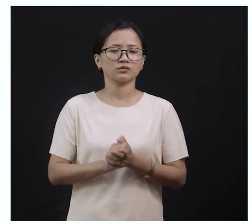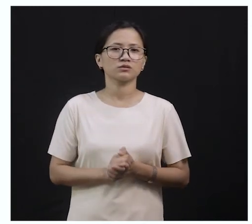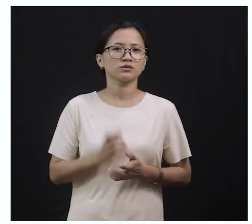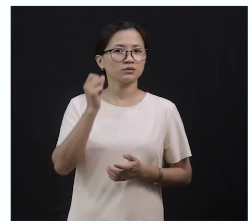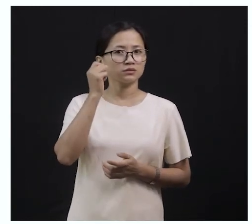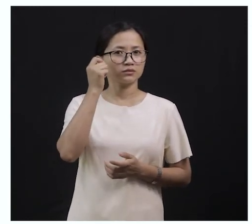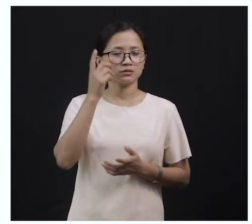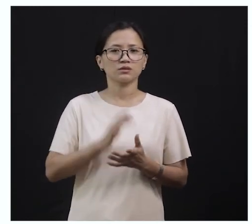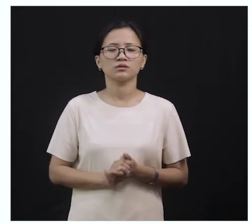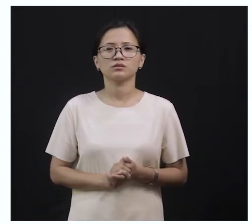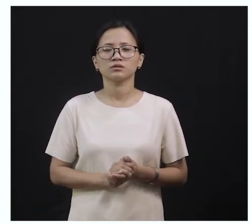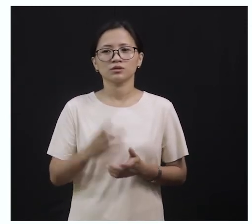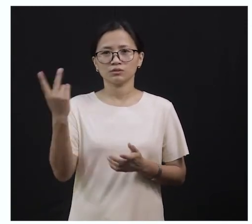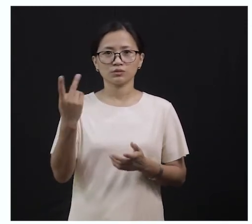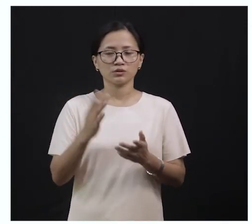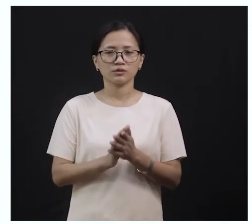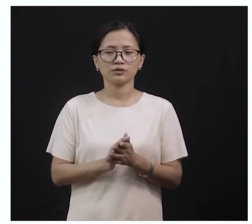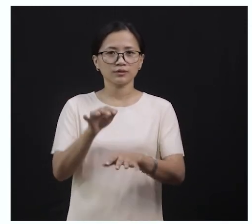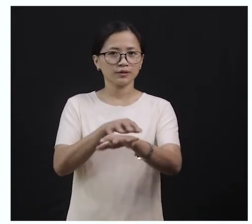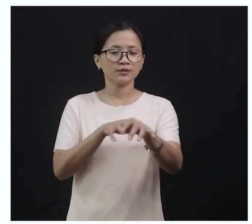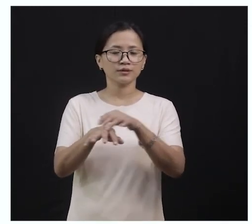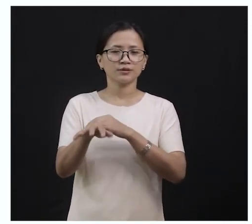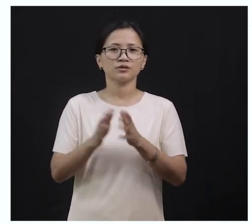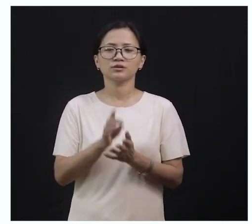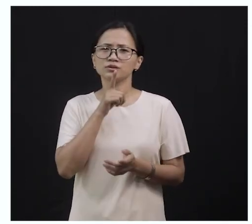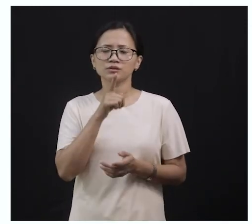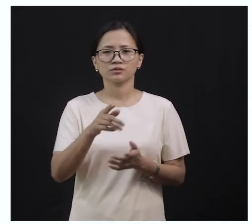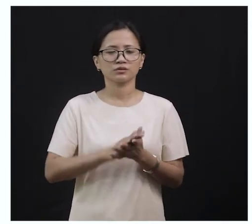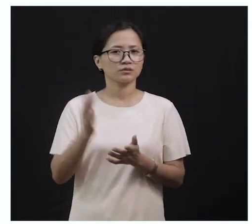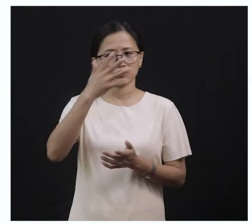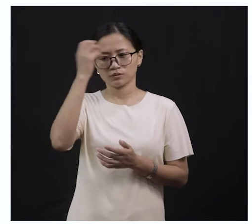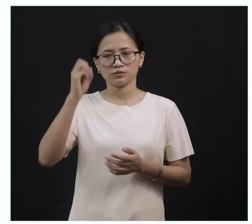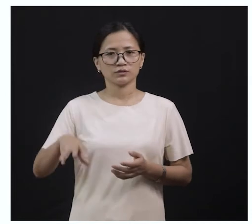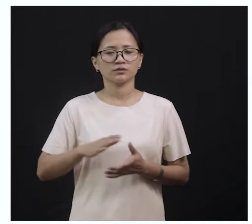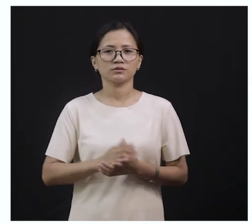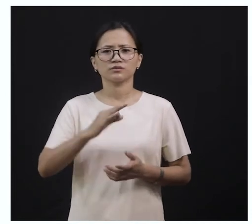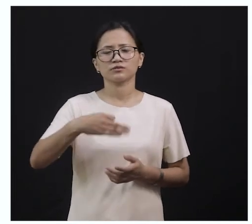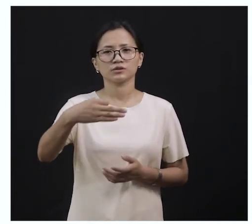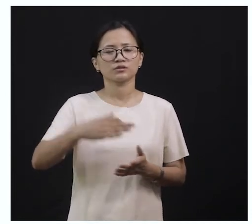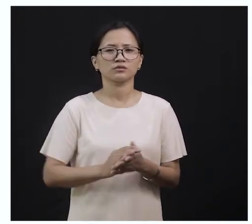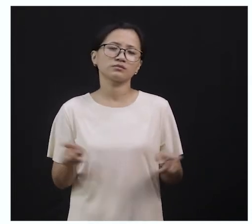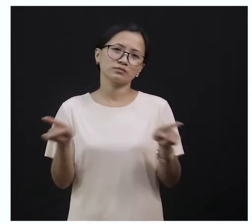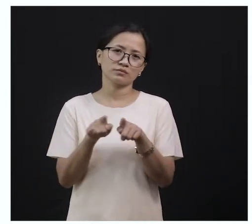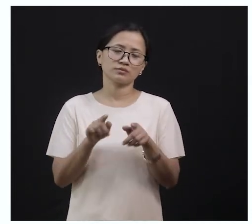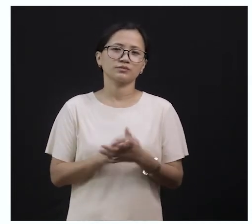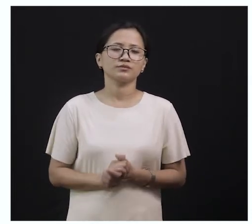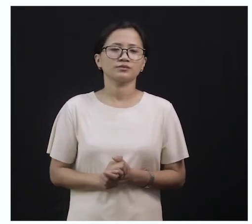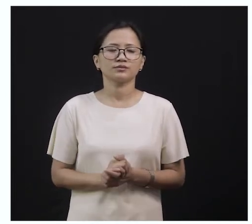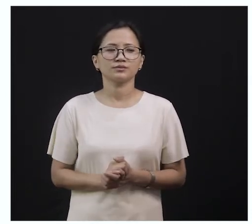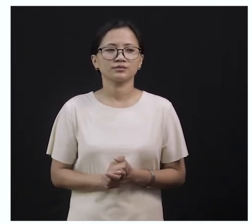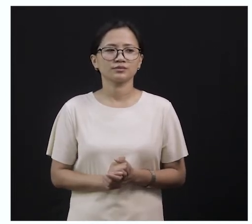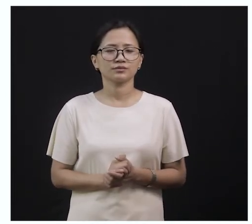will try to understand this both animal. We will make sure that we don't forget this in the future as well, okay? So